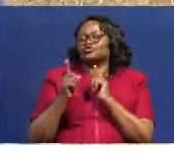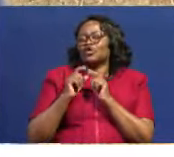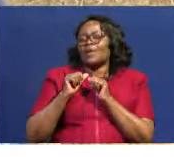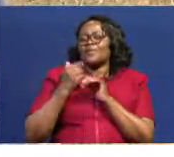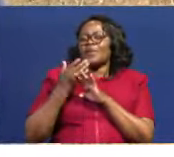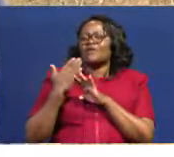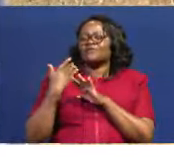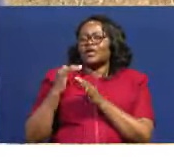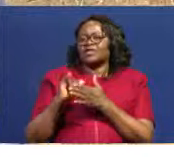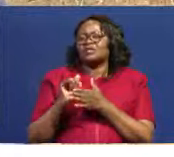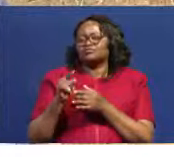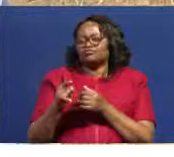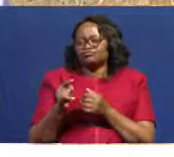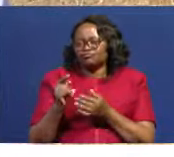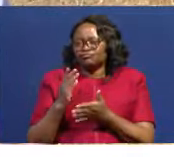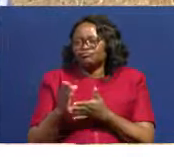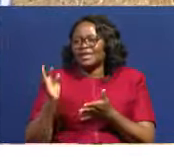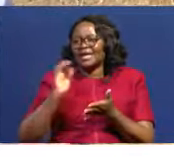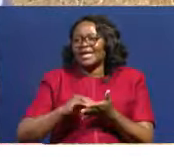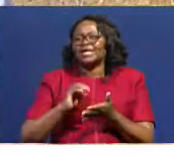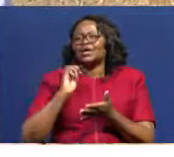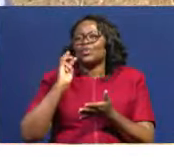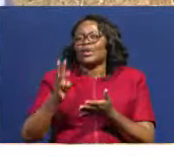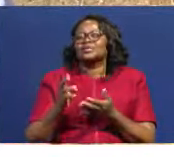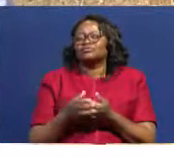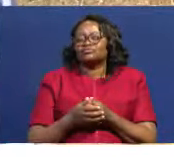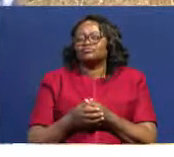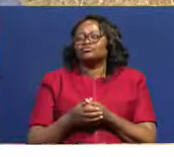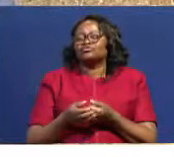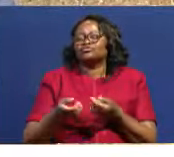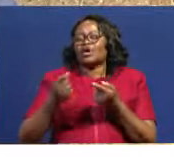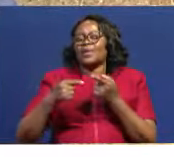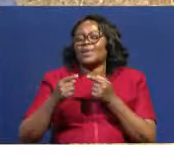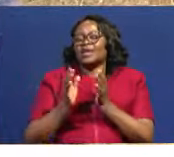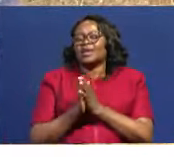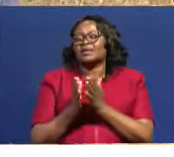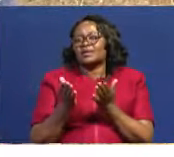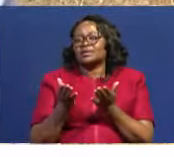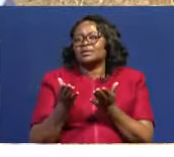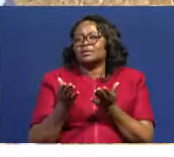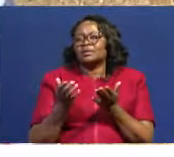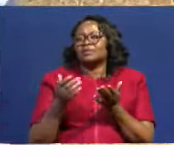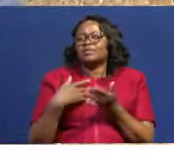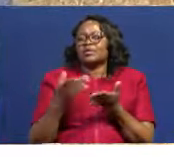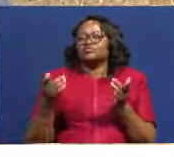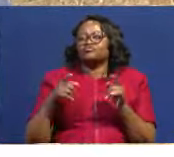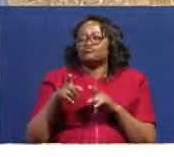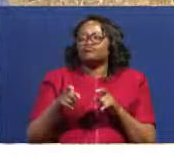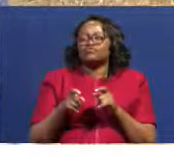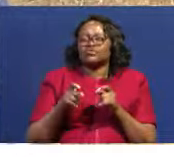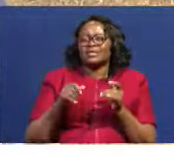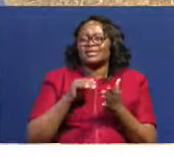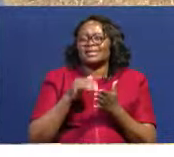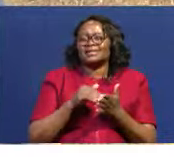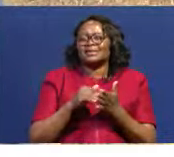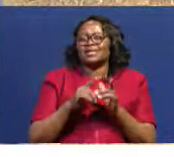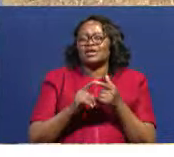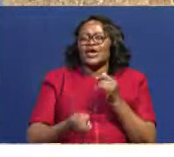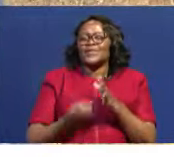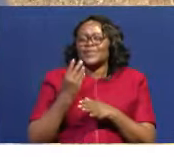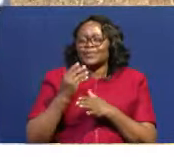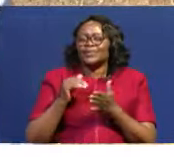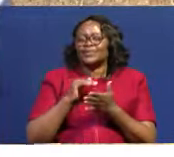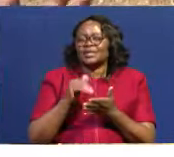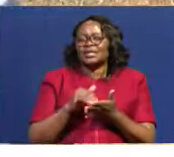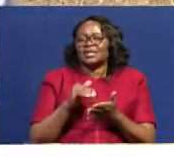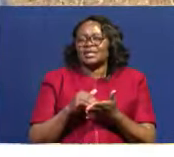earlier, that aggregation part, again, we'll need those youths to come and aggregate. There'll be the ones running the aggregation centers. We'll also be setting up aggregation